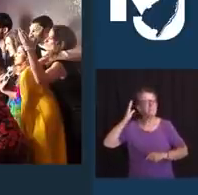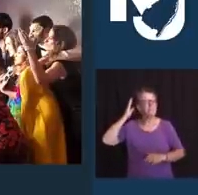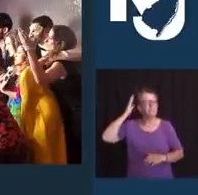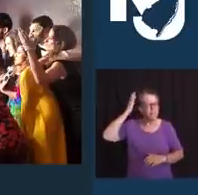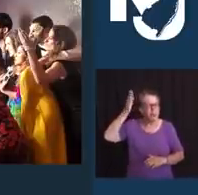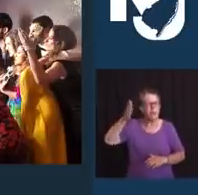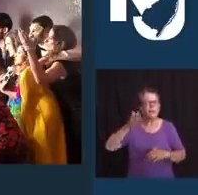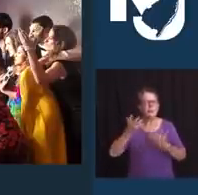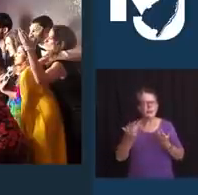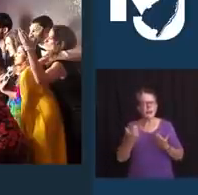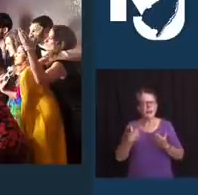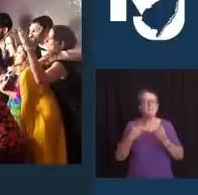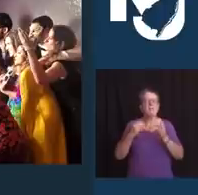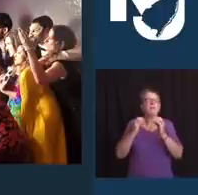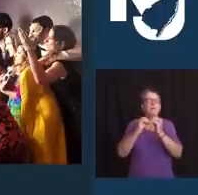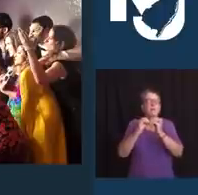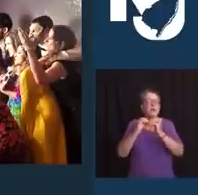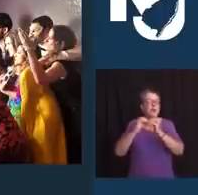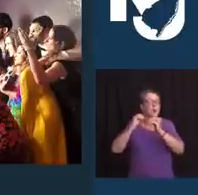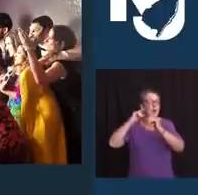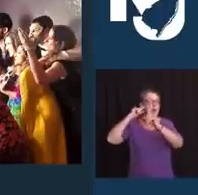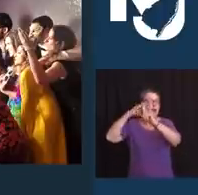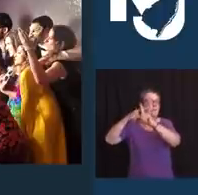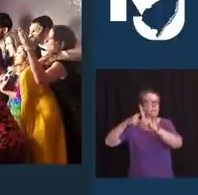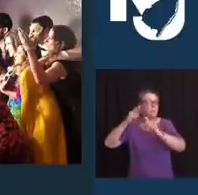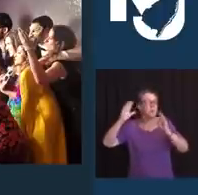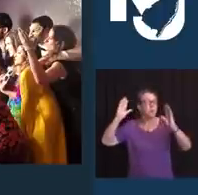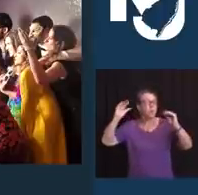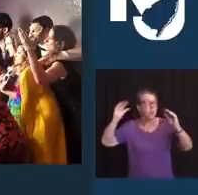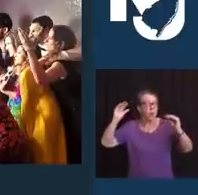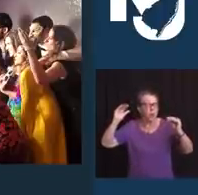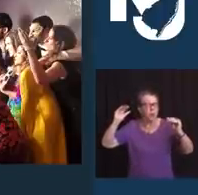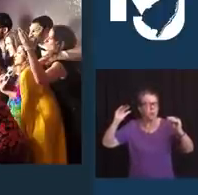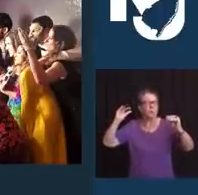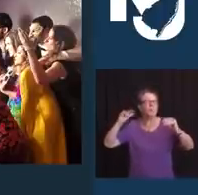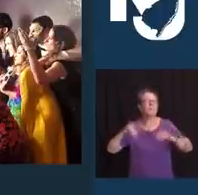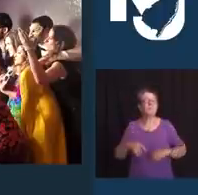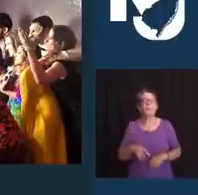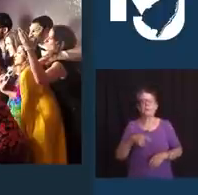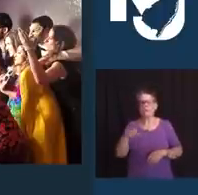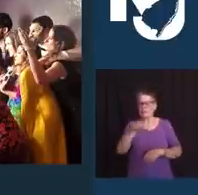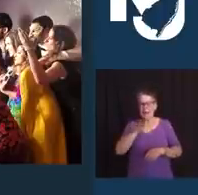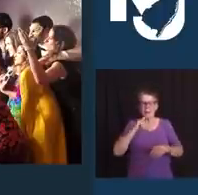help him and his business survive. Check him out, by the way,